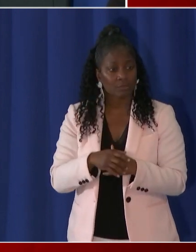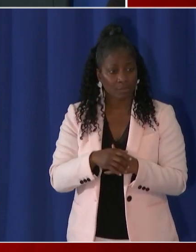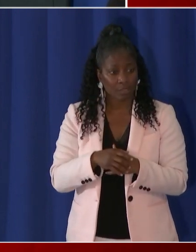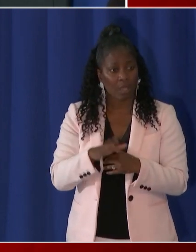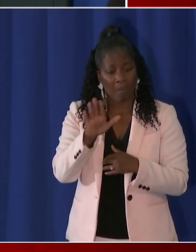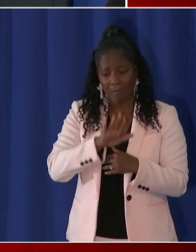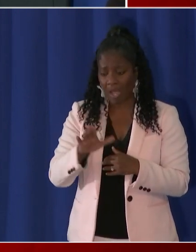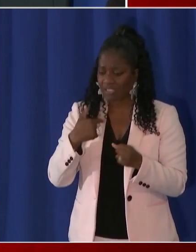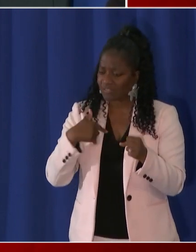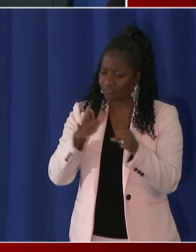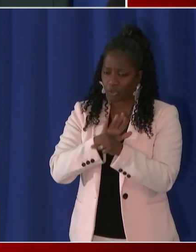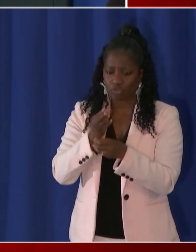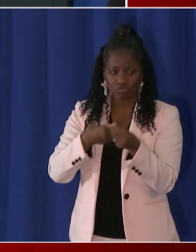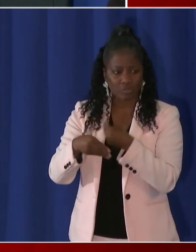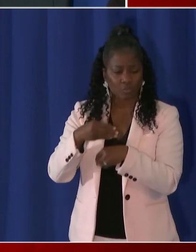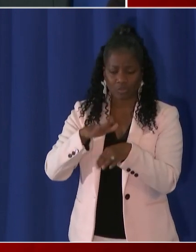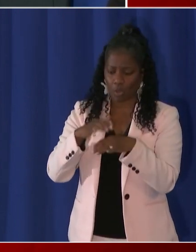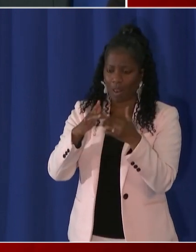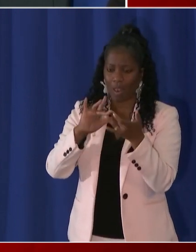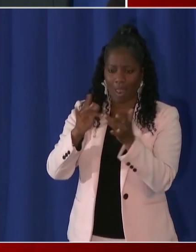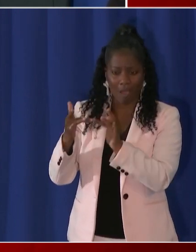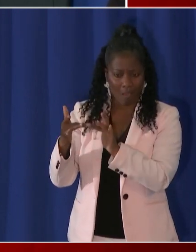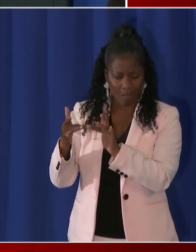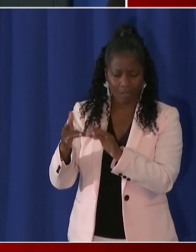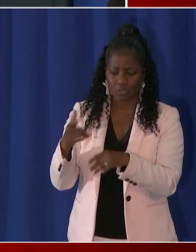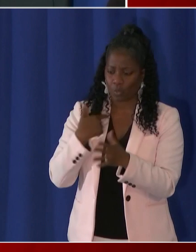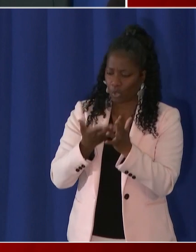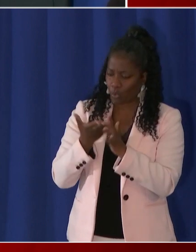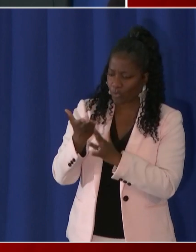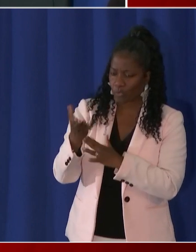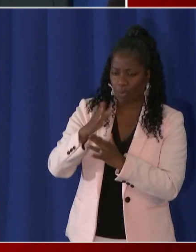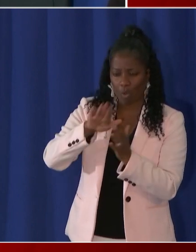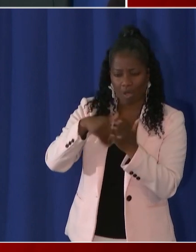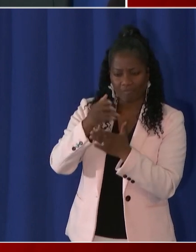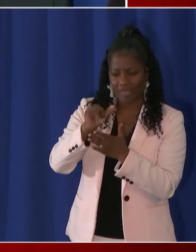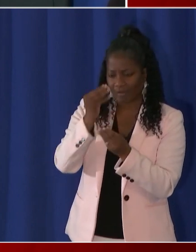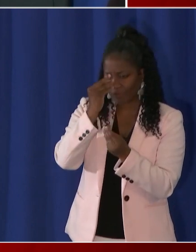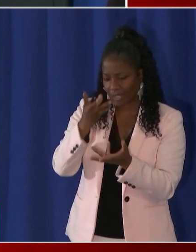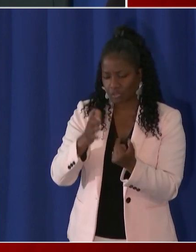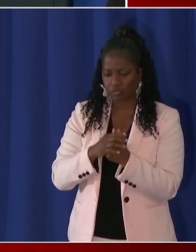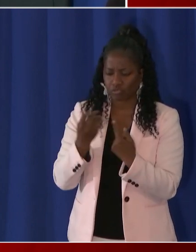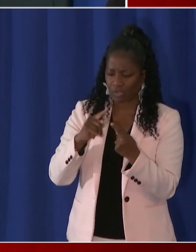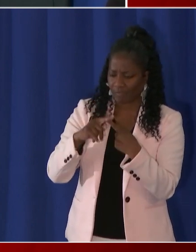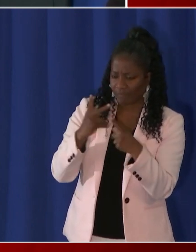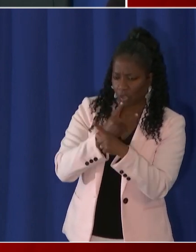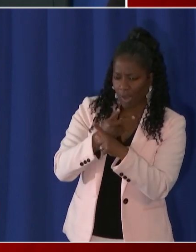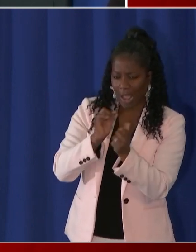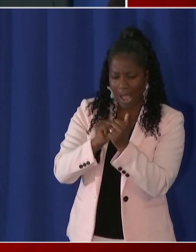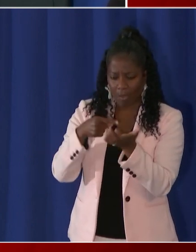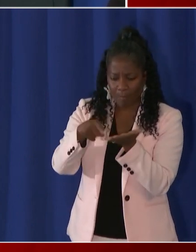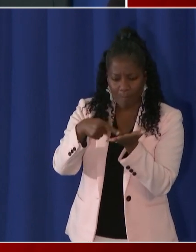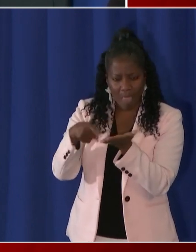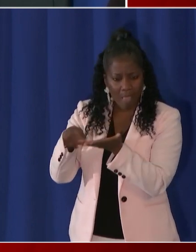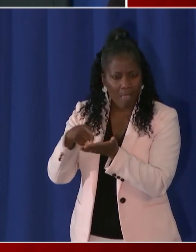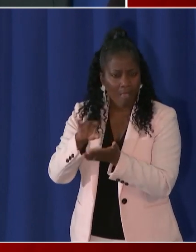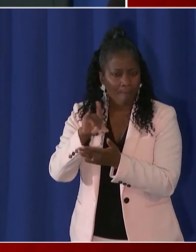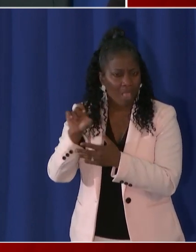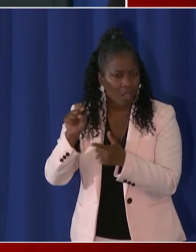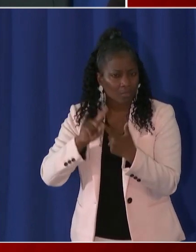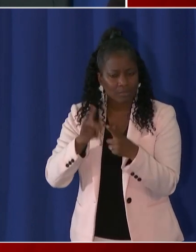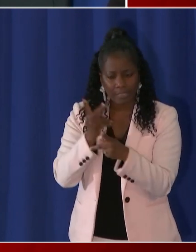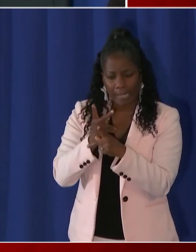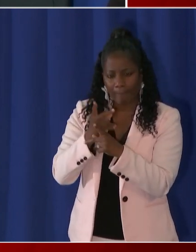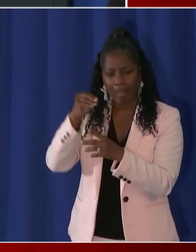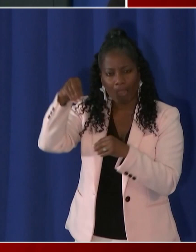just about his entire transaction was online, so we're going through that to just kind of figure out how he's paying his bills and keeping the